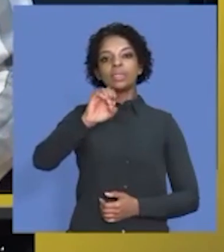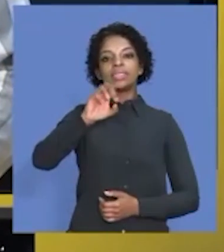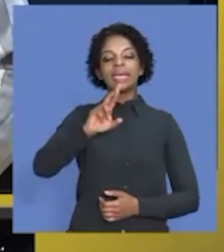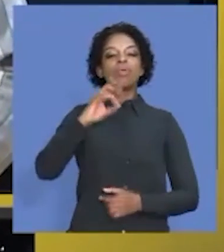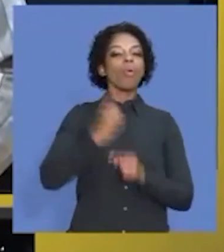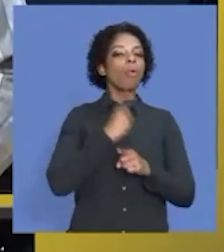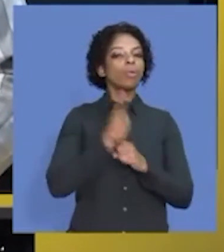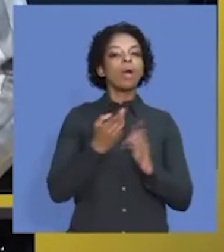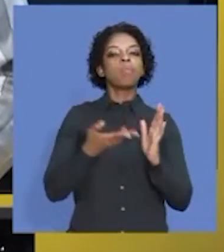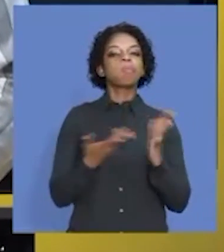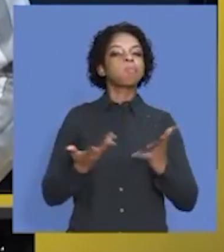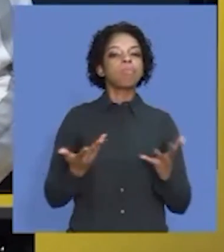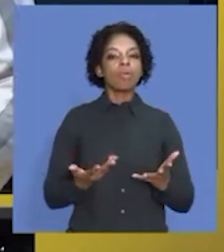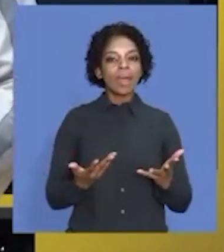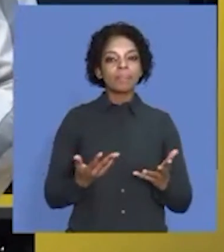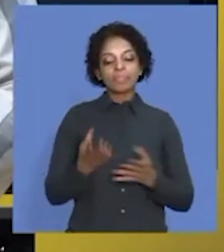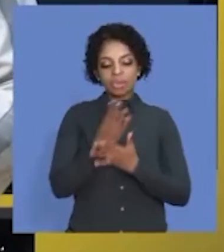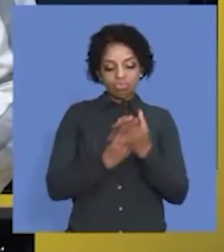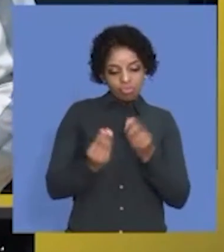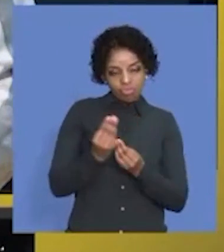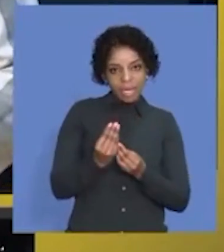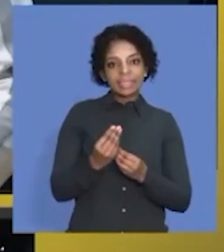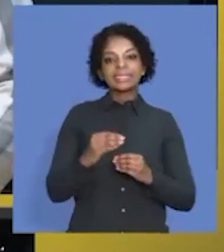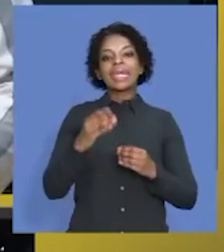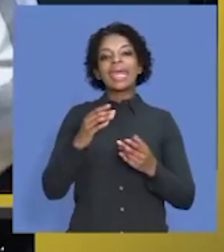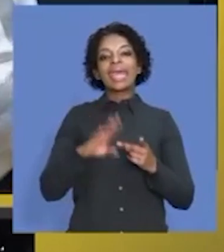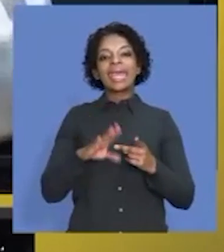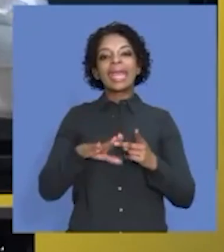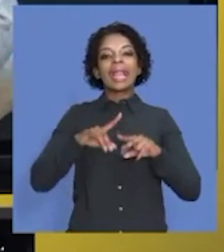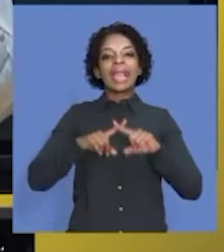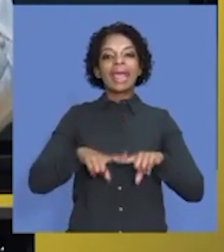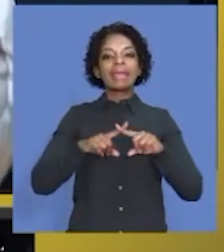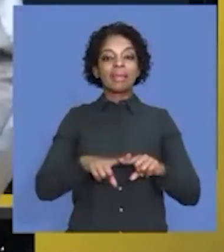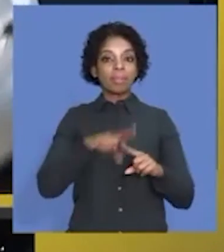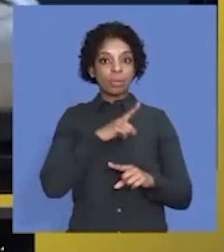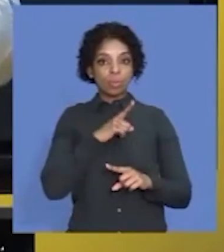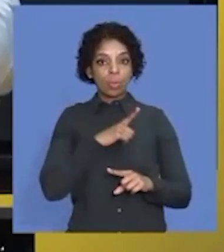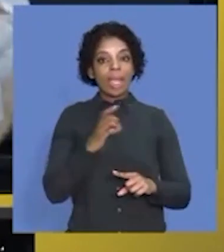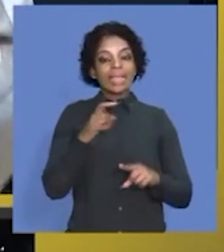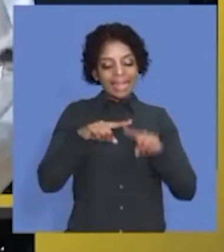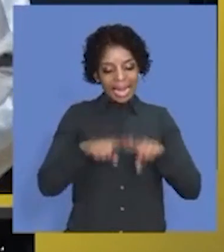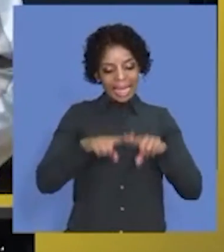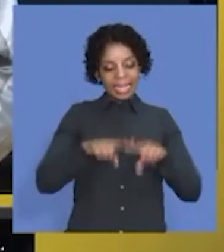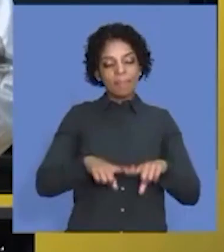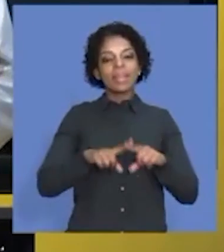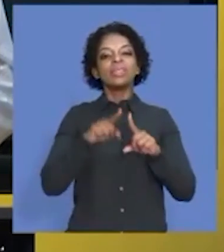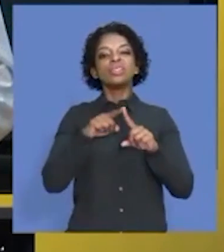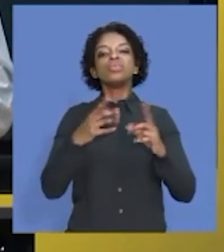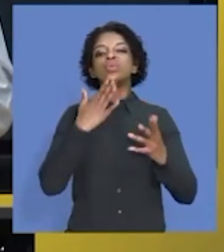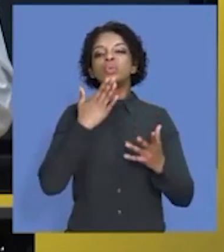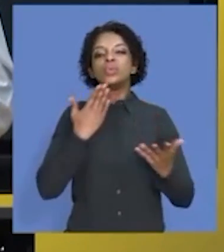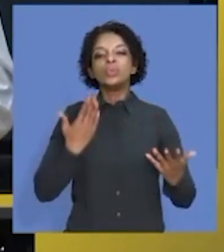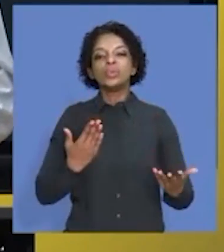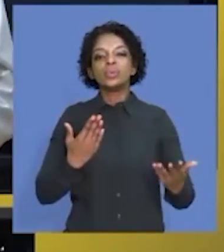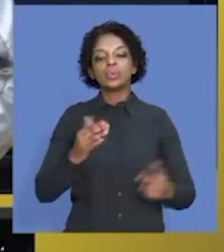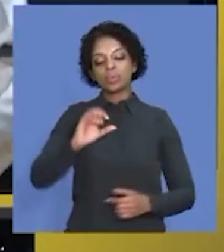appear under trade and other payables. It means that it's a liability because you owe it to your